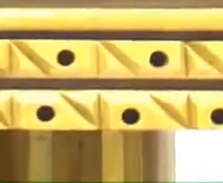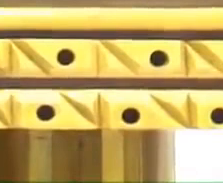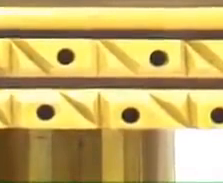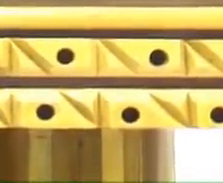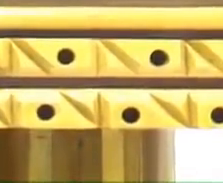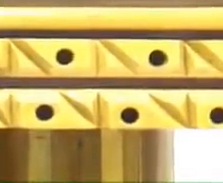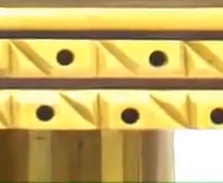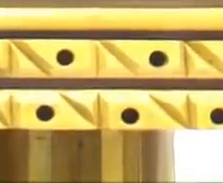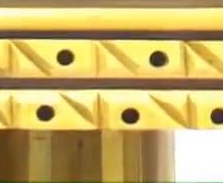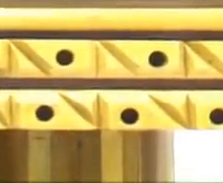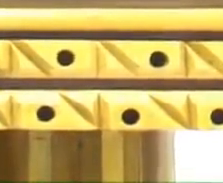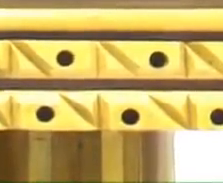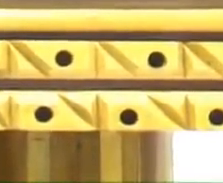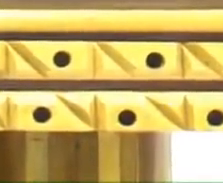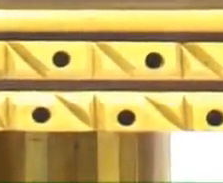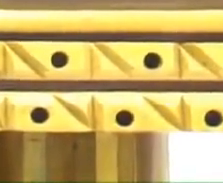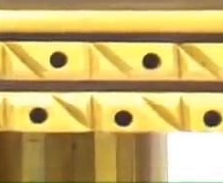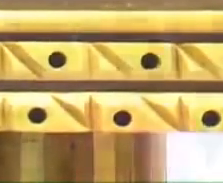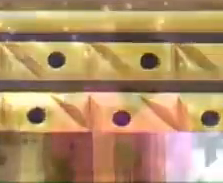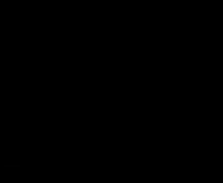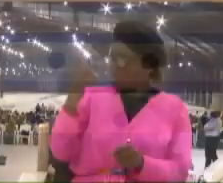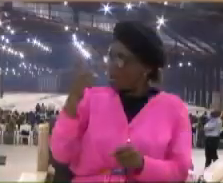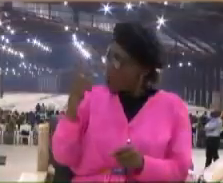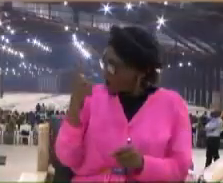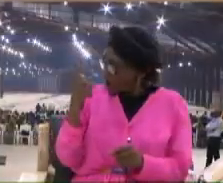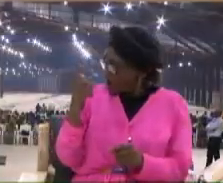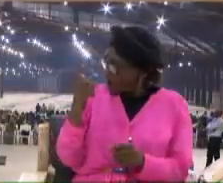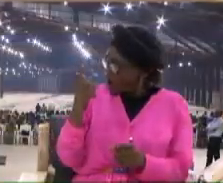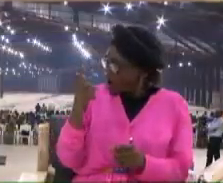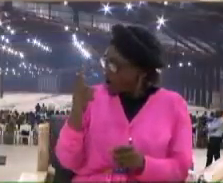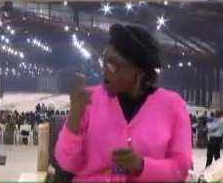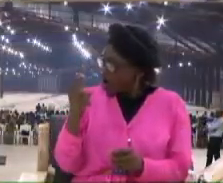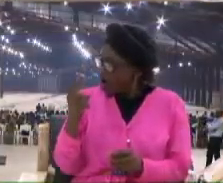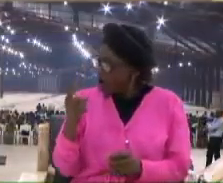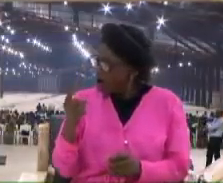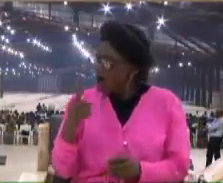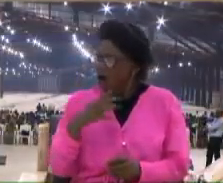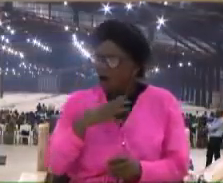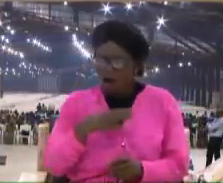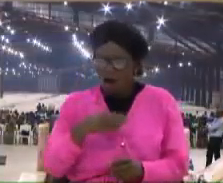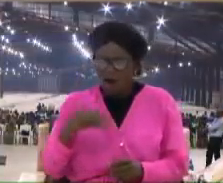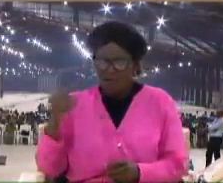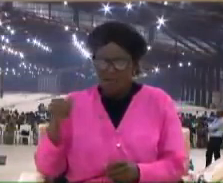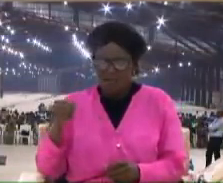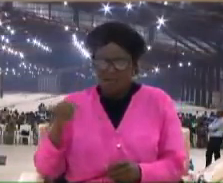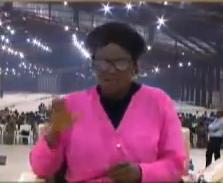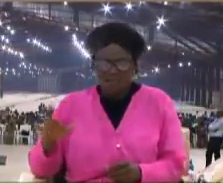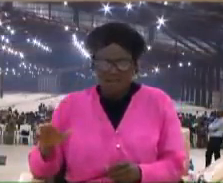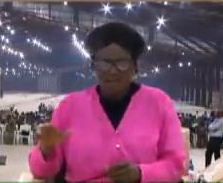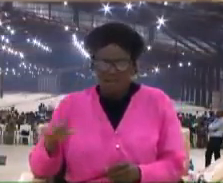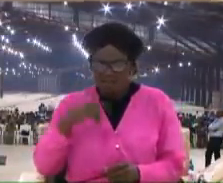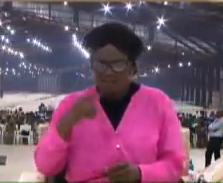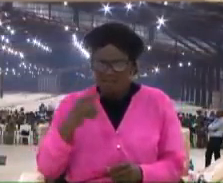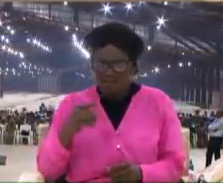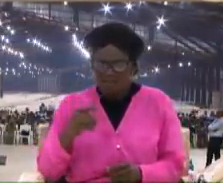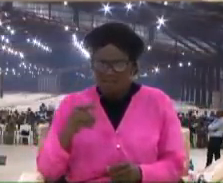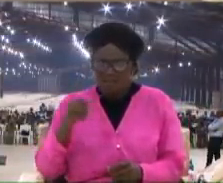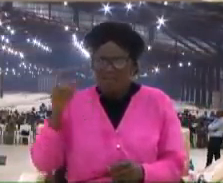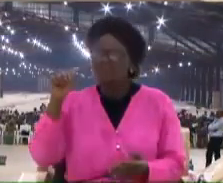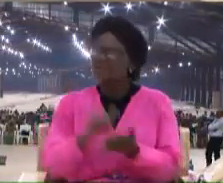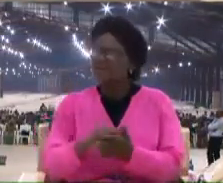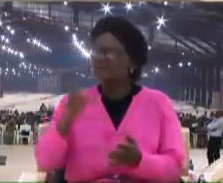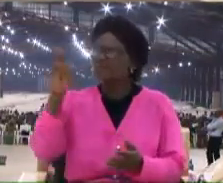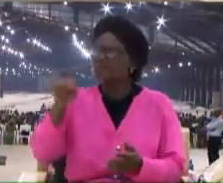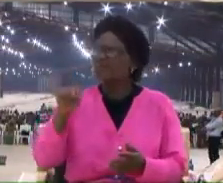they were astonished with a great astonishment. And he charged them straightly, that no man should